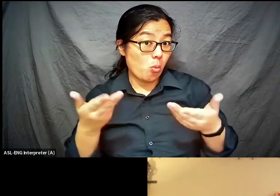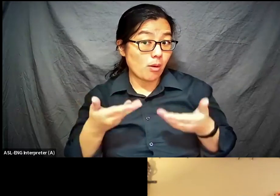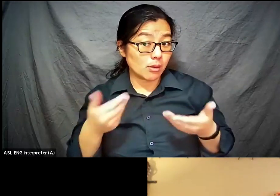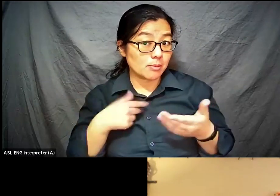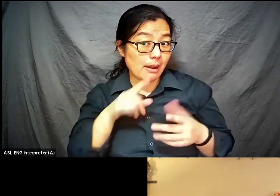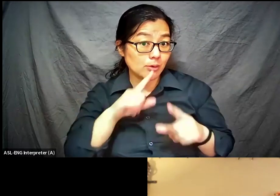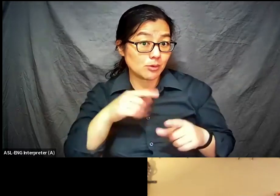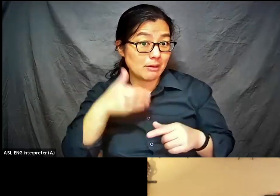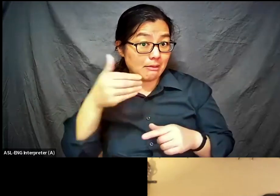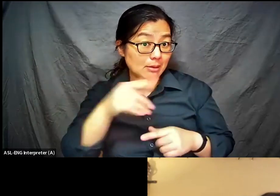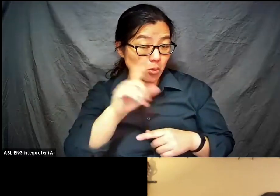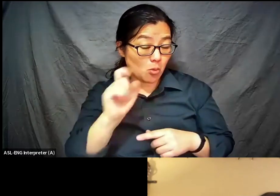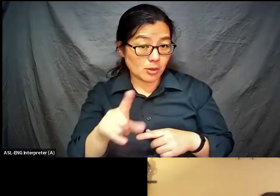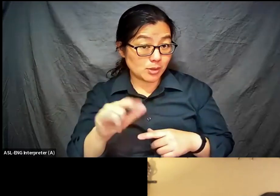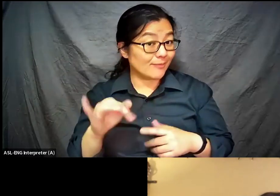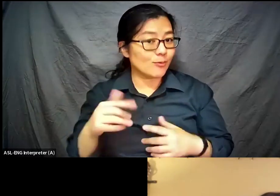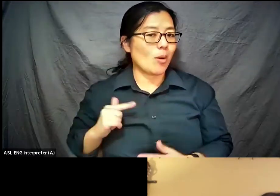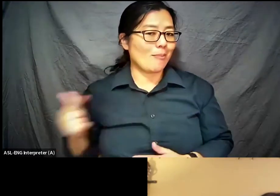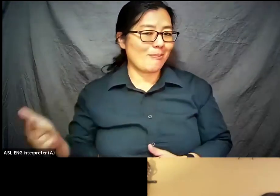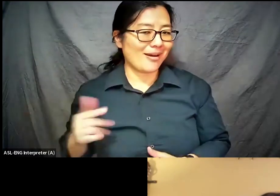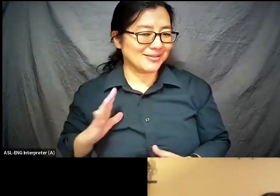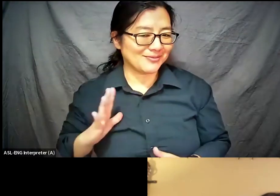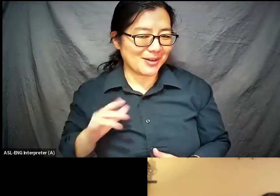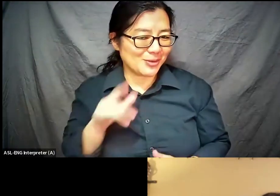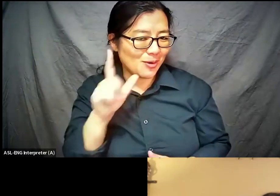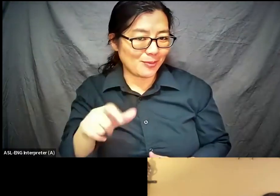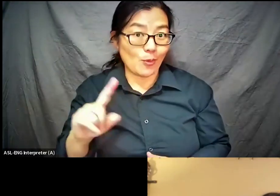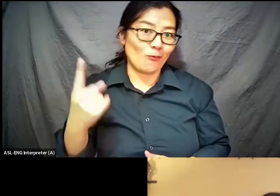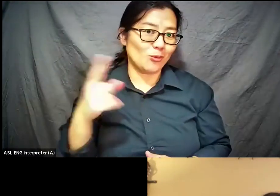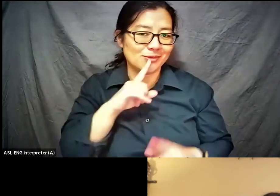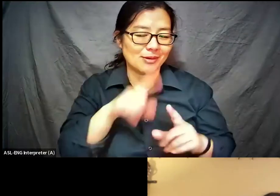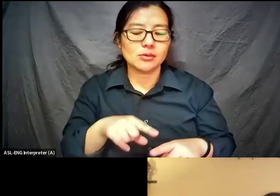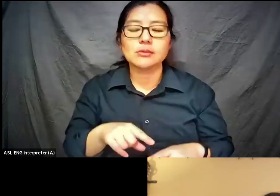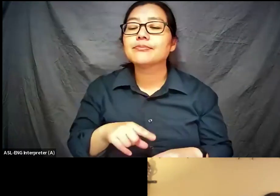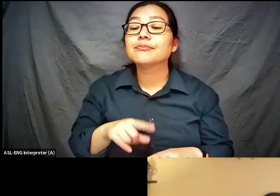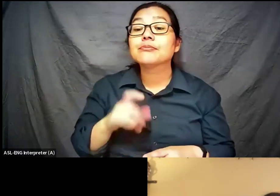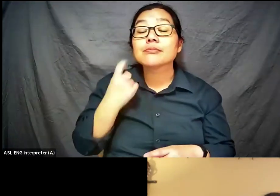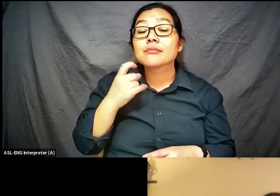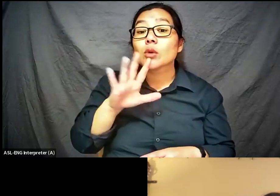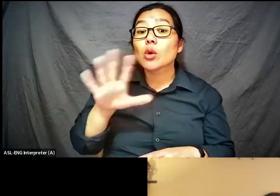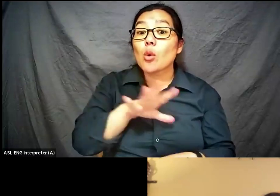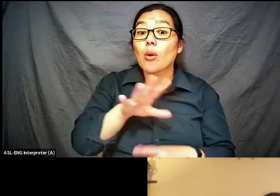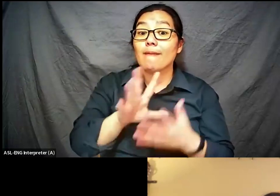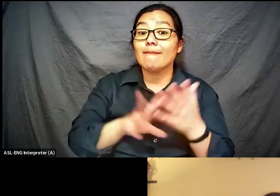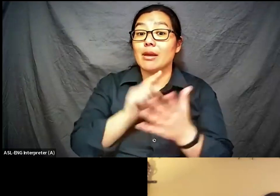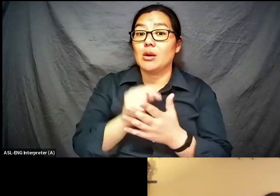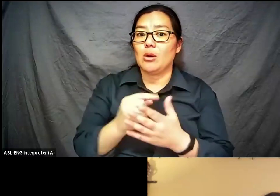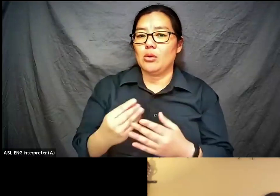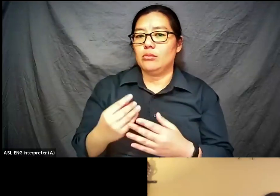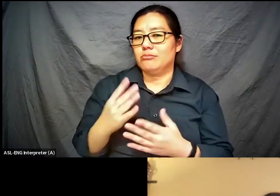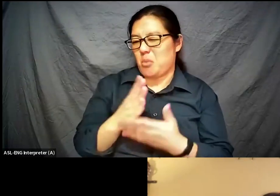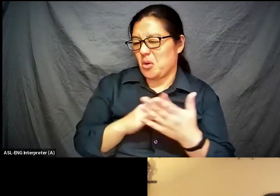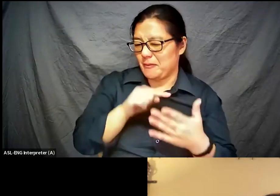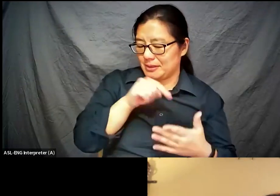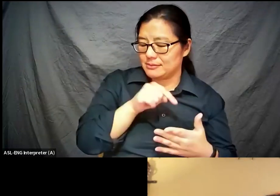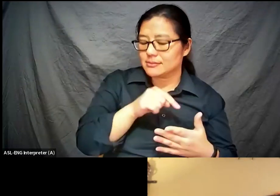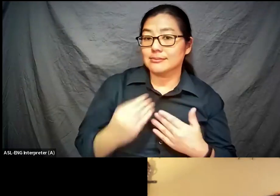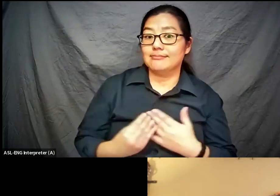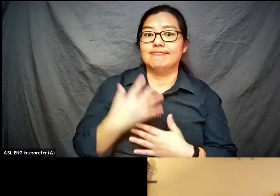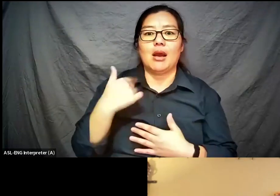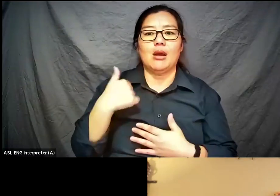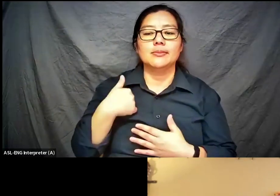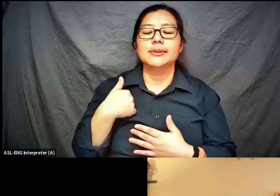and trying to think of how to move away from kind of like verbal based storytelling, but also taking my time to think about, well, what is it that